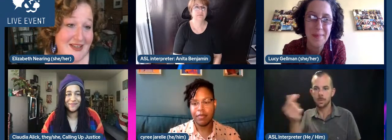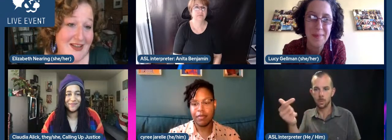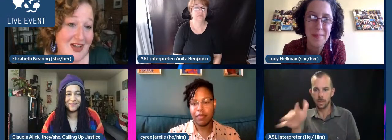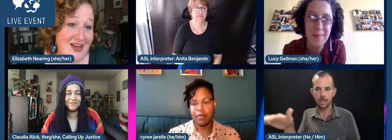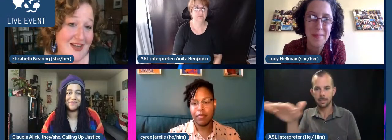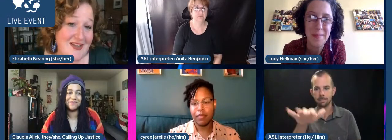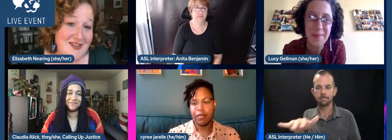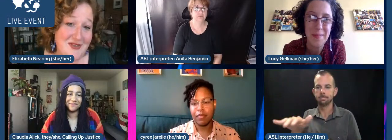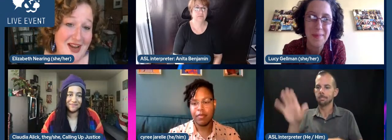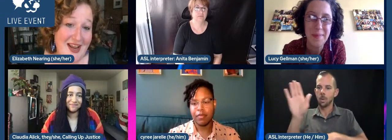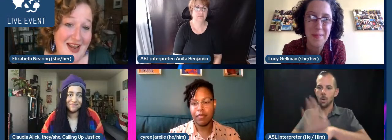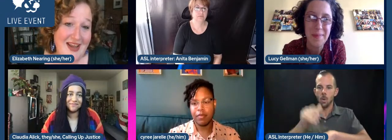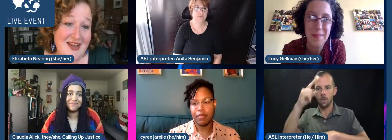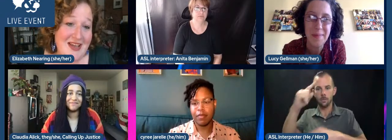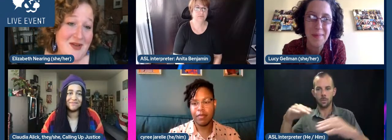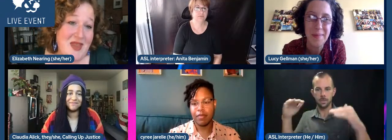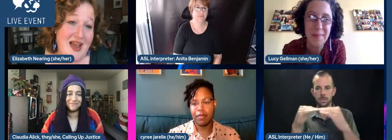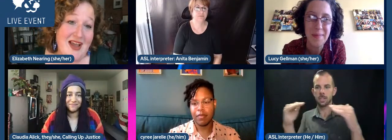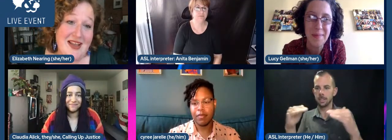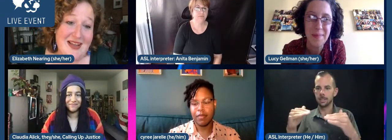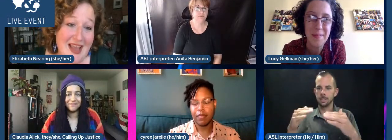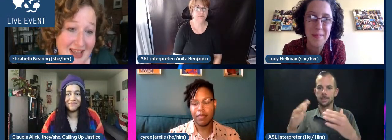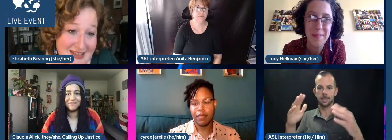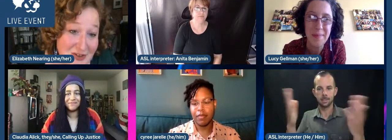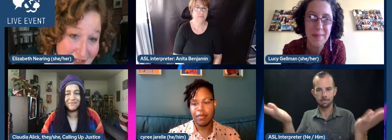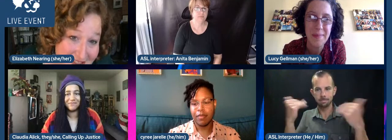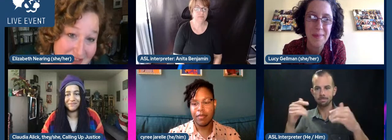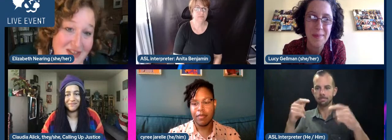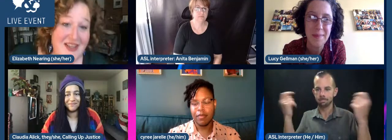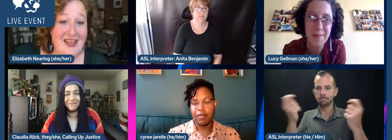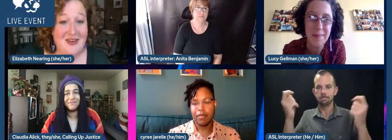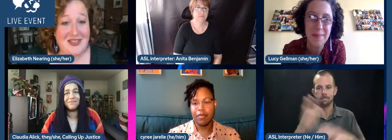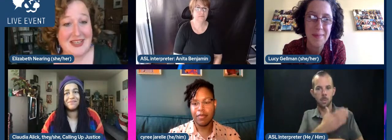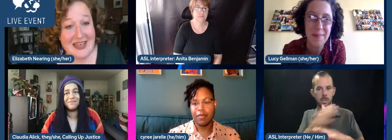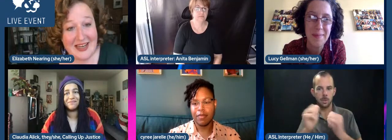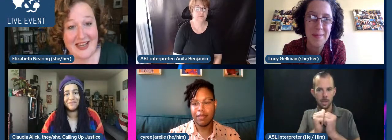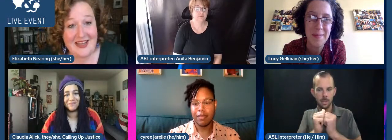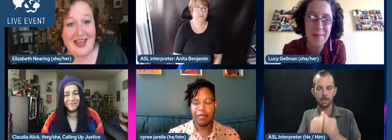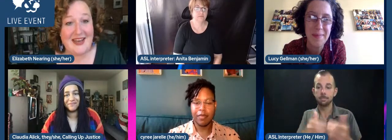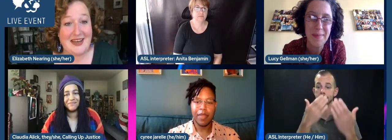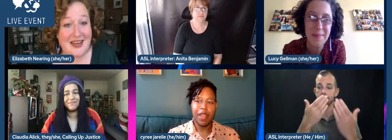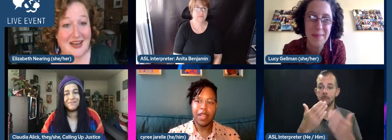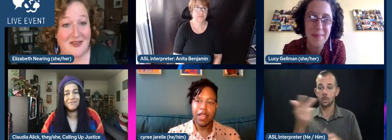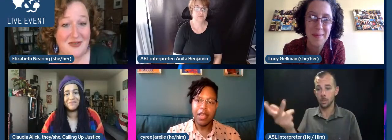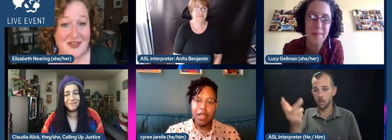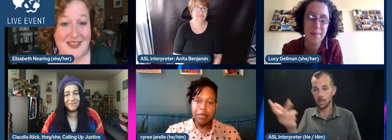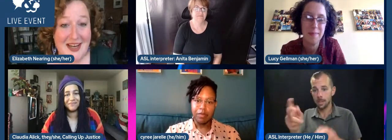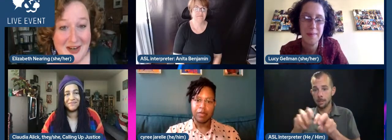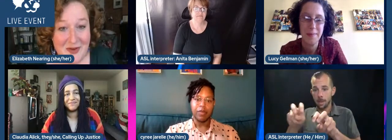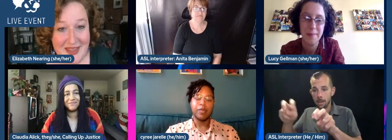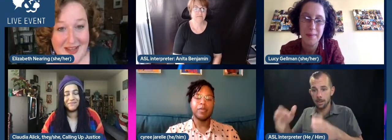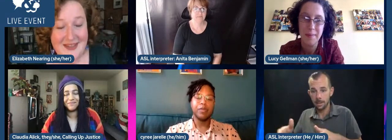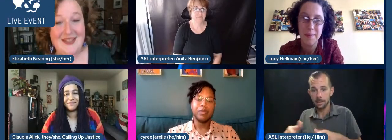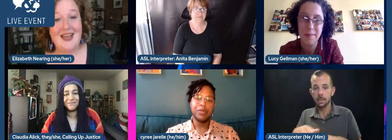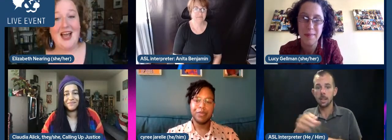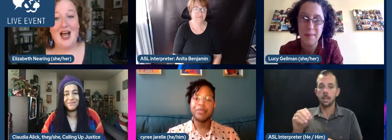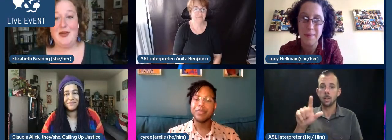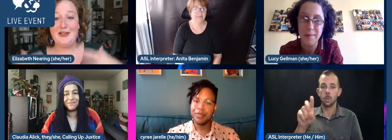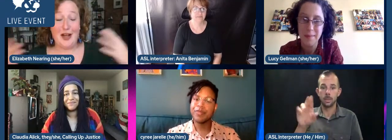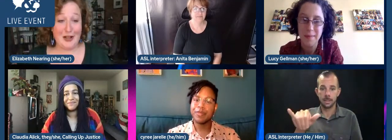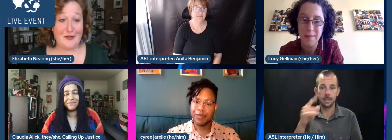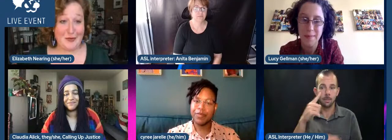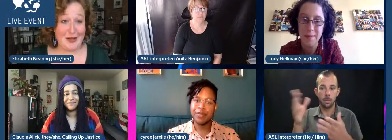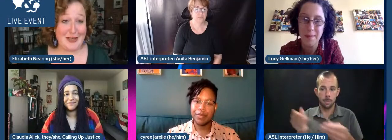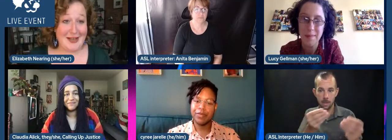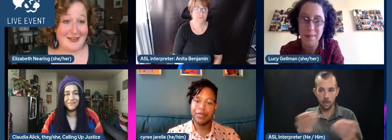Lucy, Claudia, Cyree, and Crystal. Thank you to Nick and Anita for signing with us,